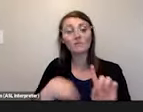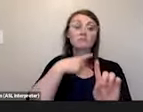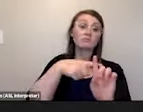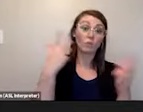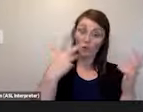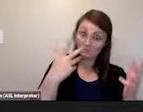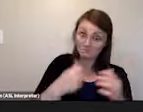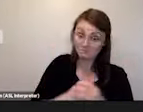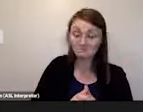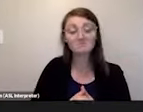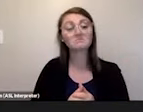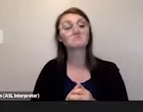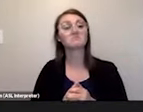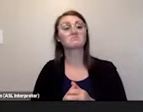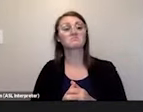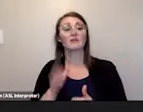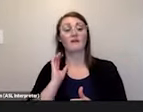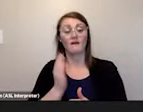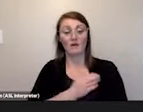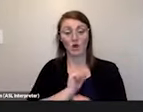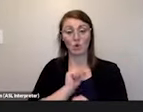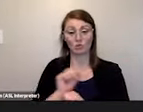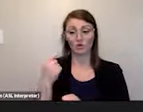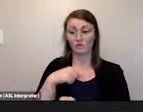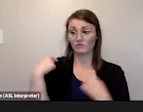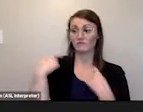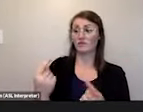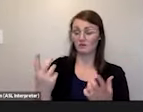that the work that we've been doing has